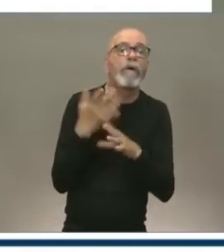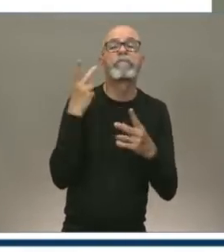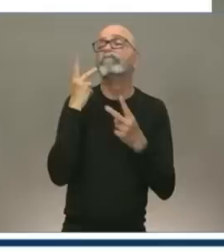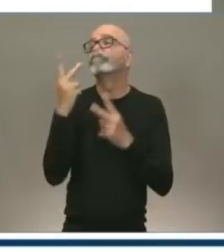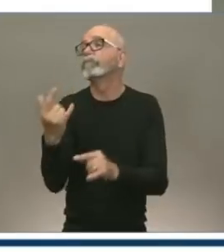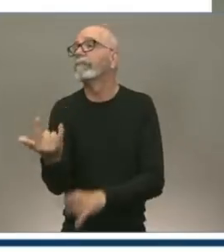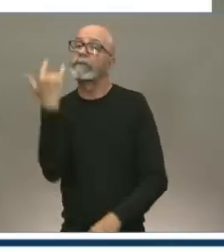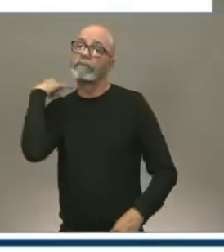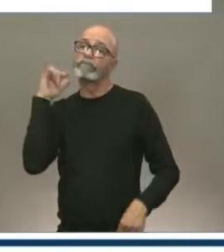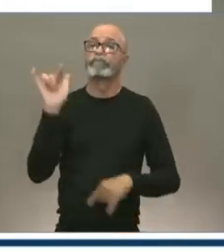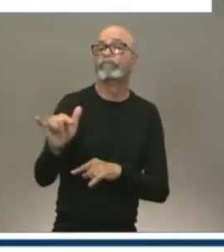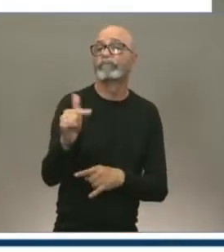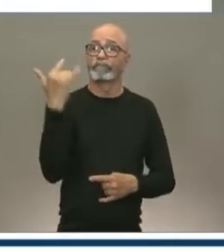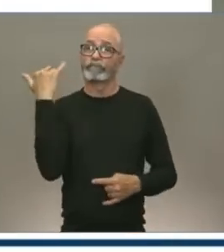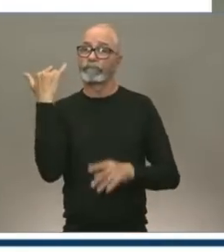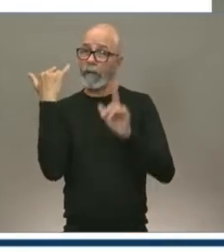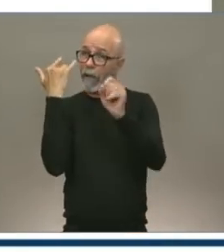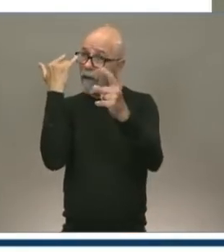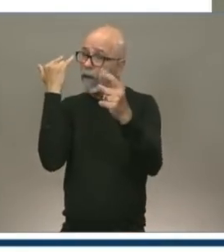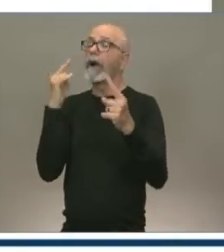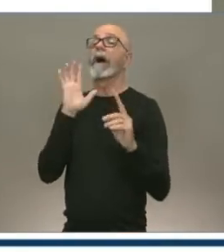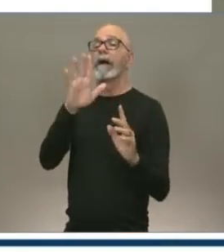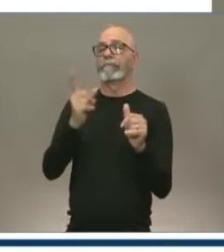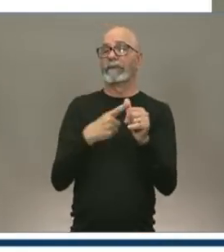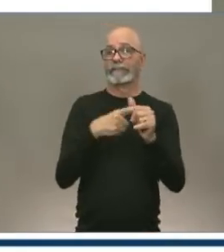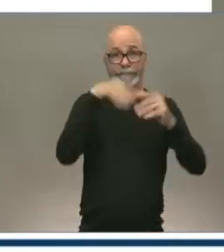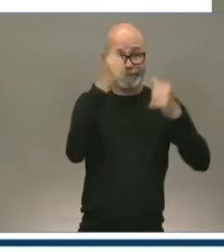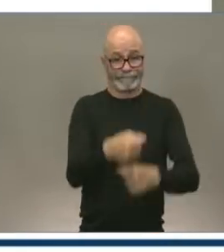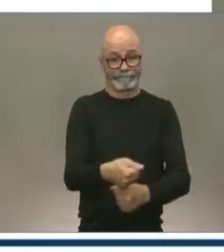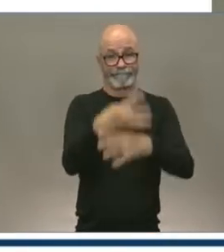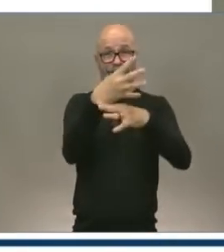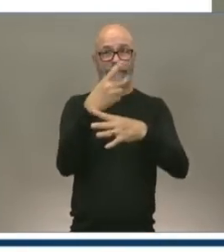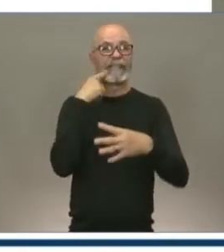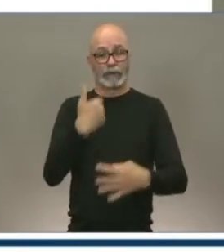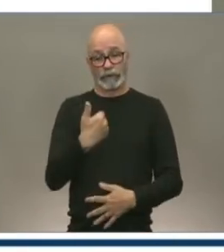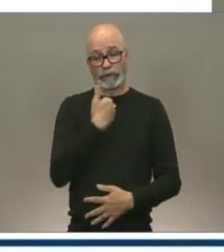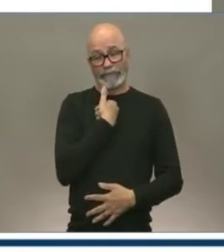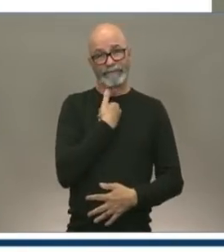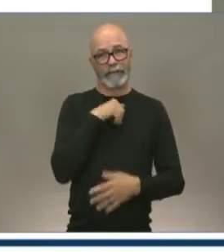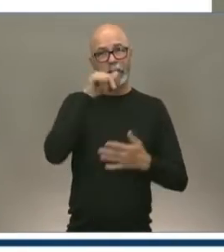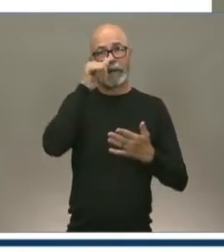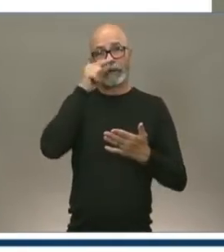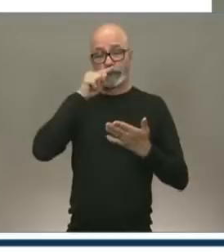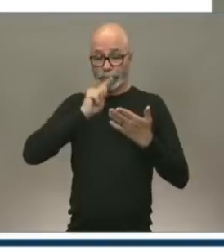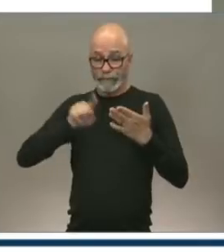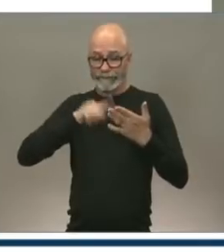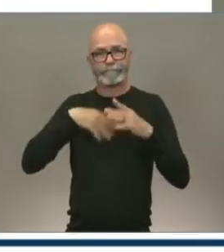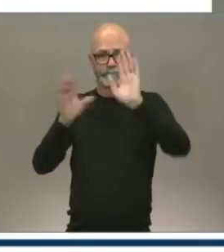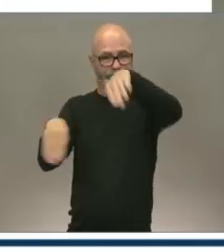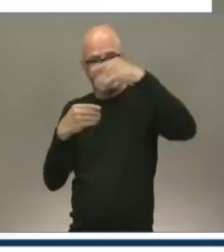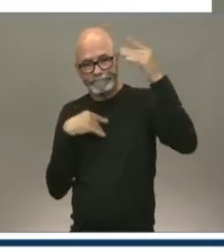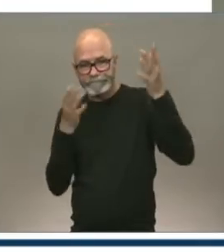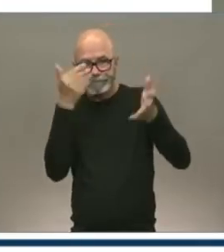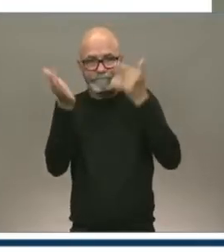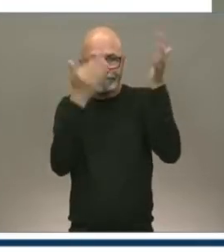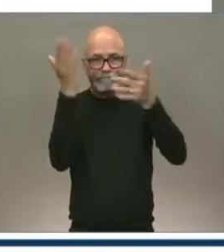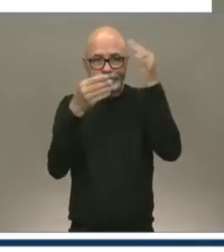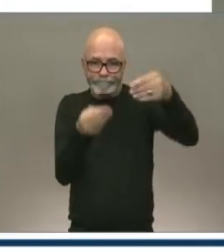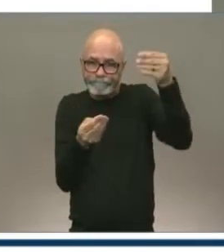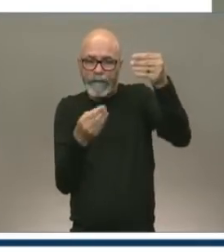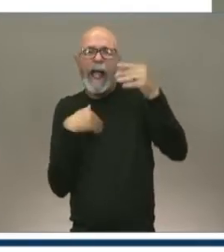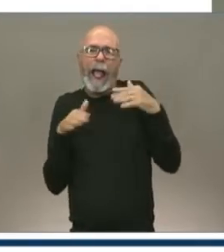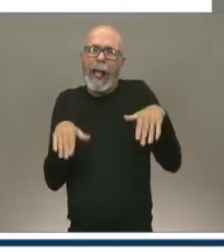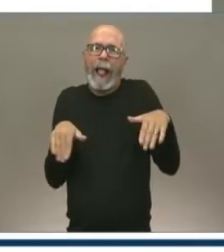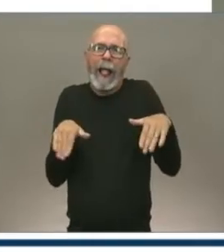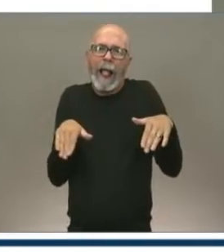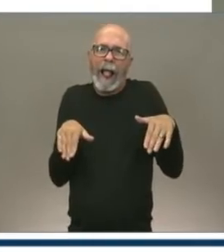process online, and that data is in there. We just haven't gone through and pulled all that data out to get a sense of that. To me, it doesn't matter where they're coming from and what